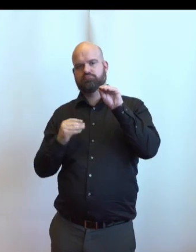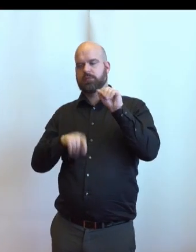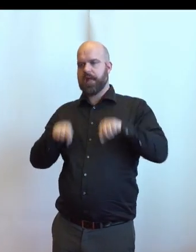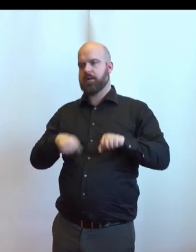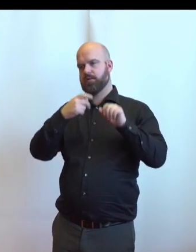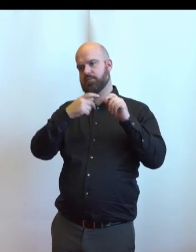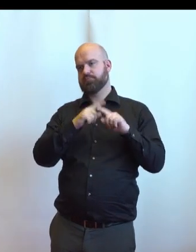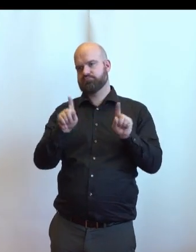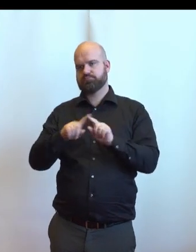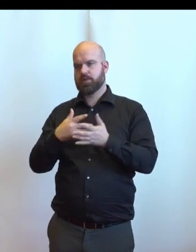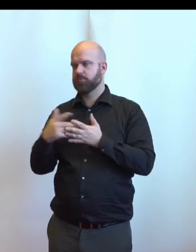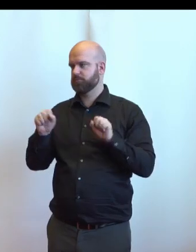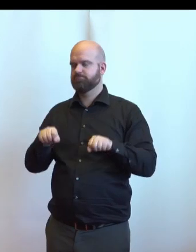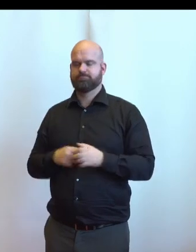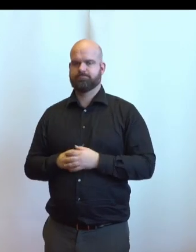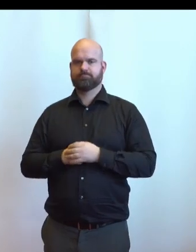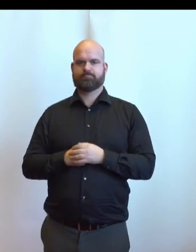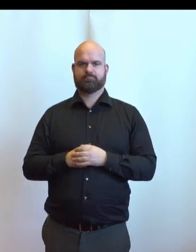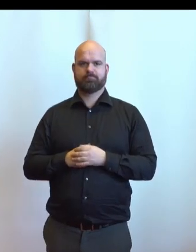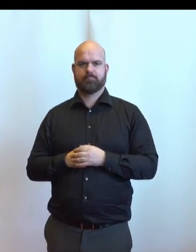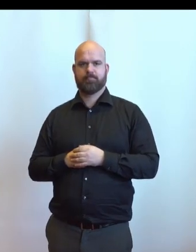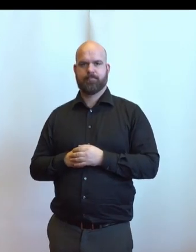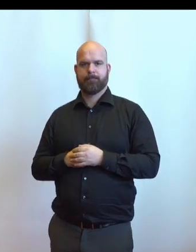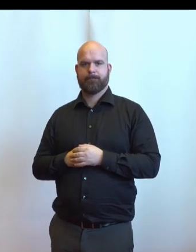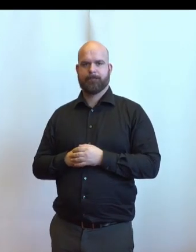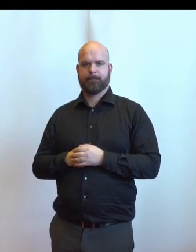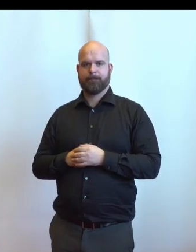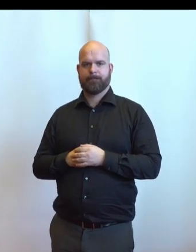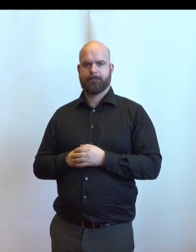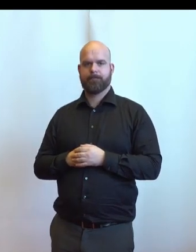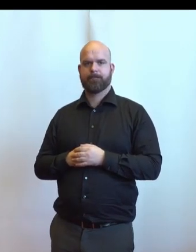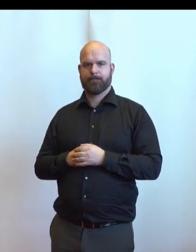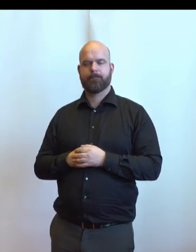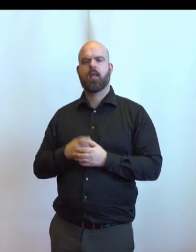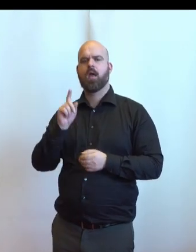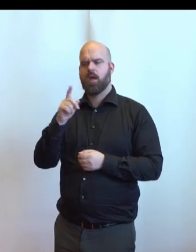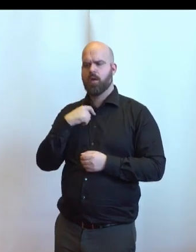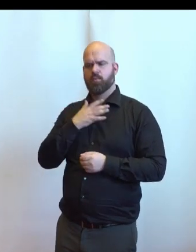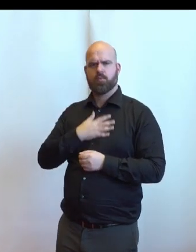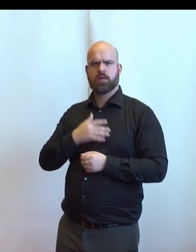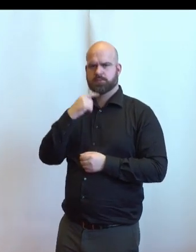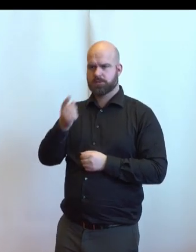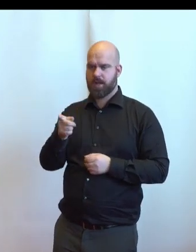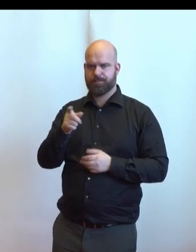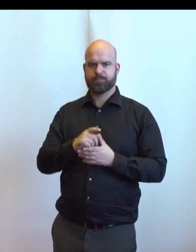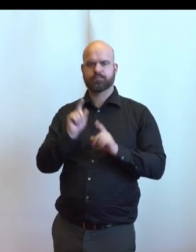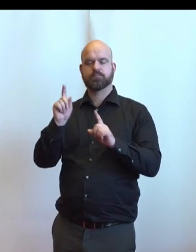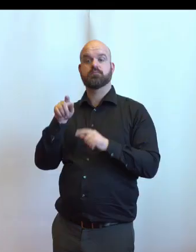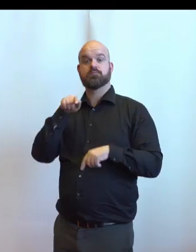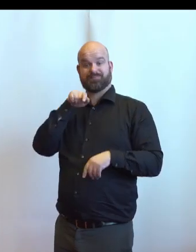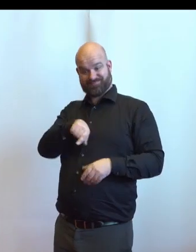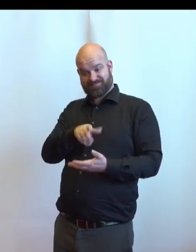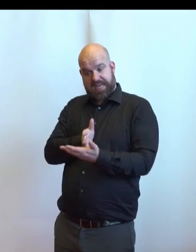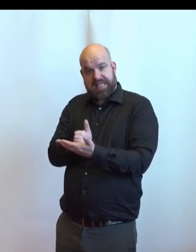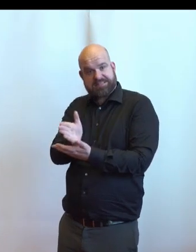Yeah. I just wanted to add one thing in terms of what I think is fascinating with this accessibility. It's not going to